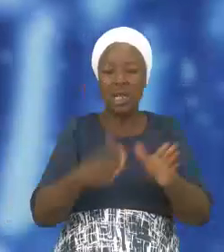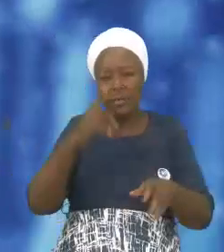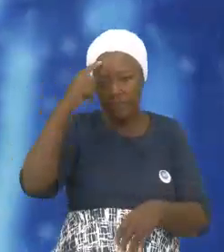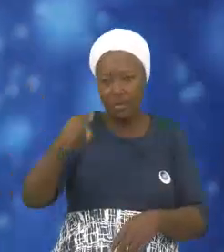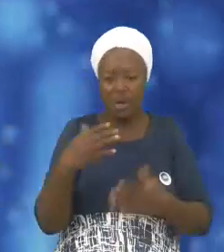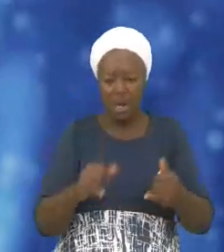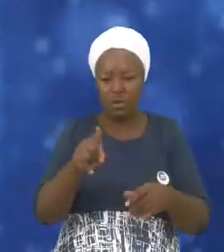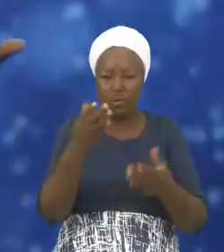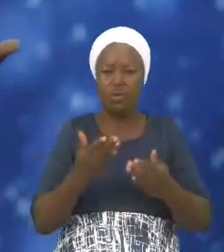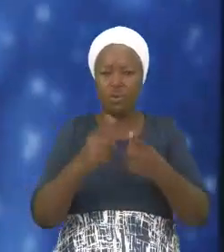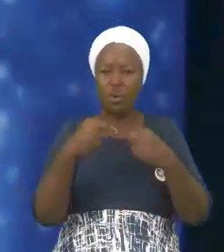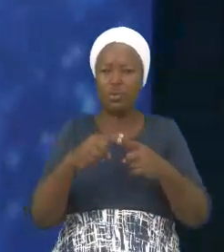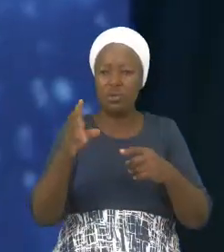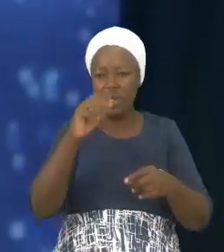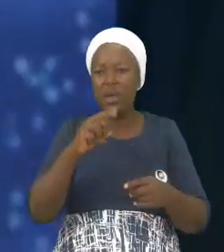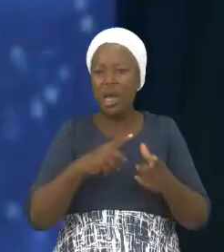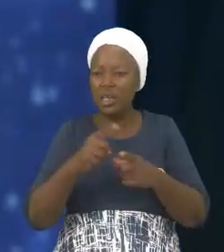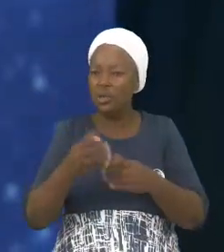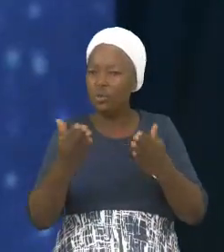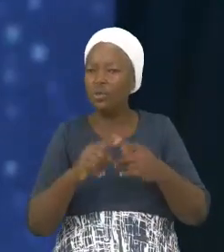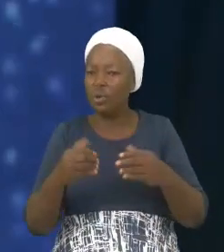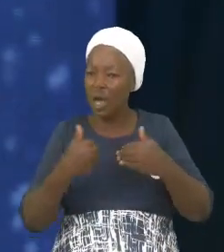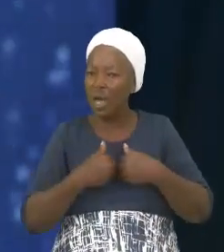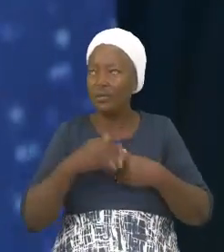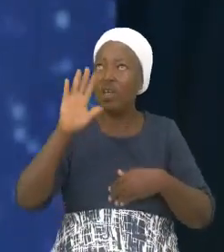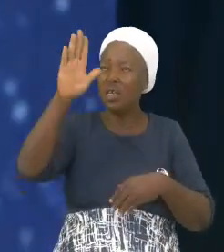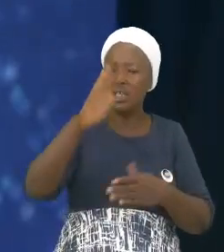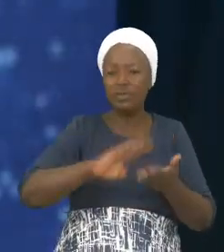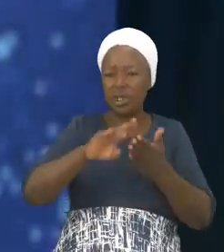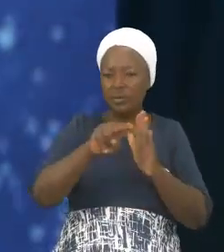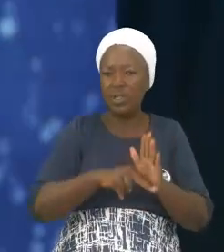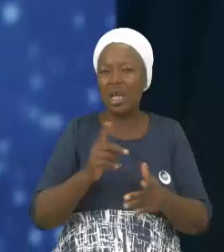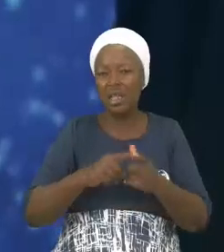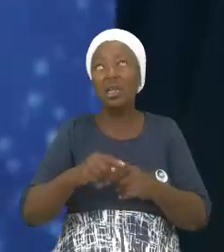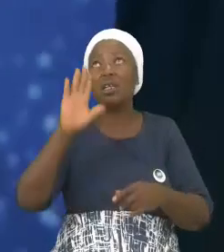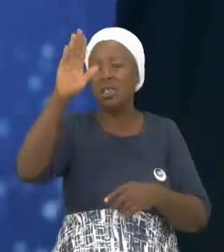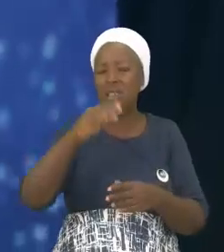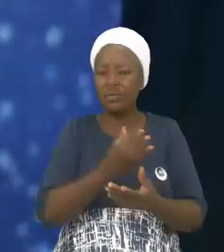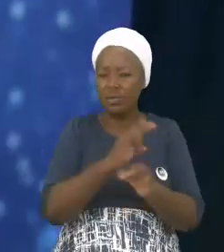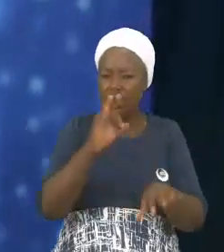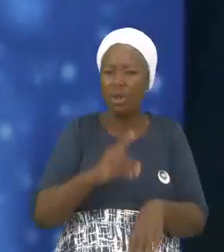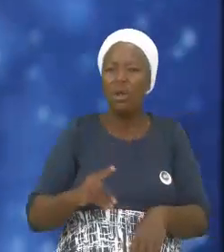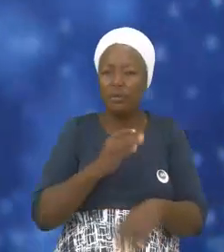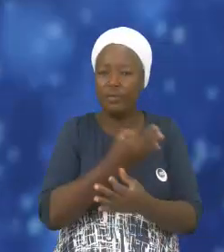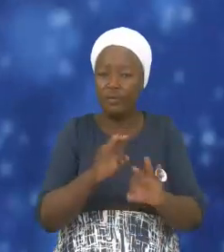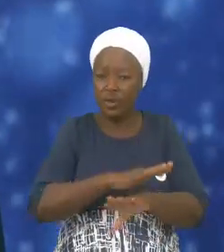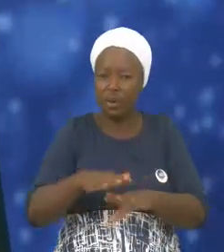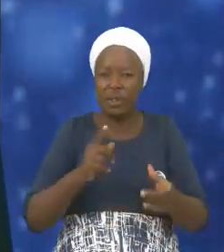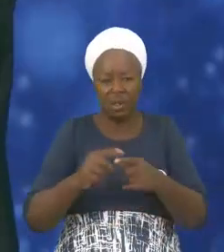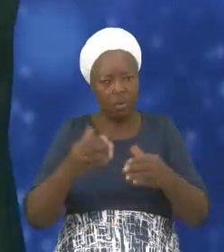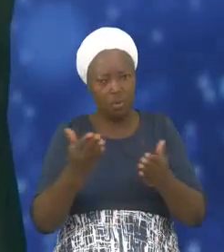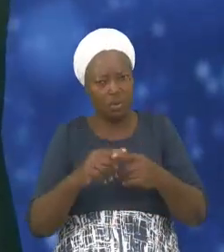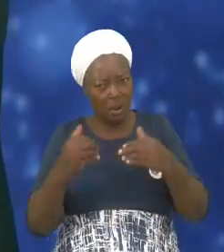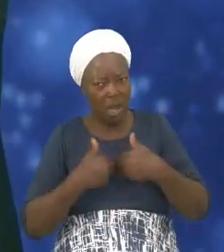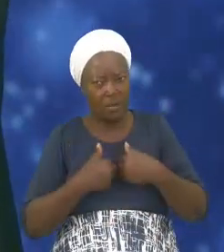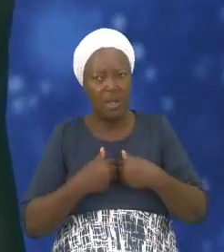to him. You want to have his forgiveness and his freedom. You want to have his salvation. You